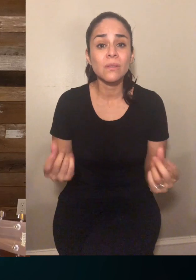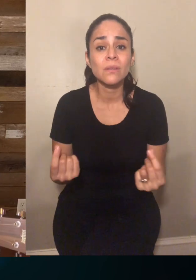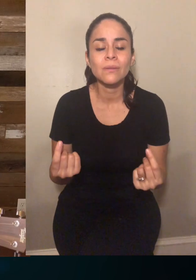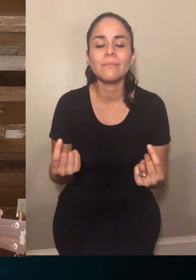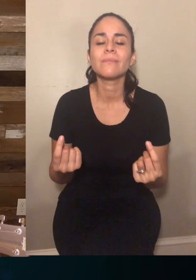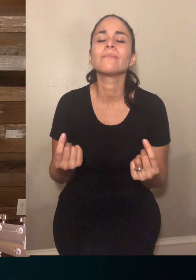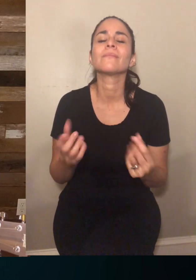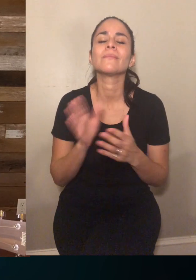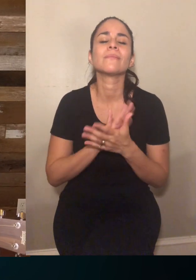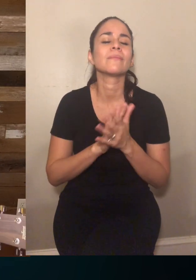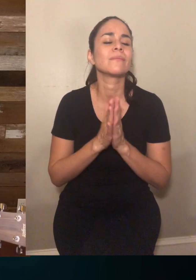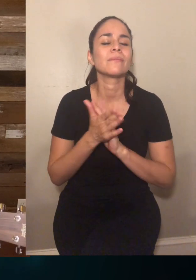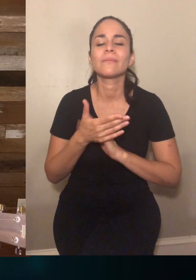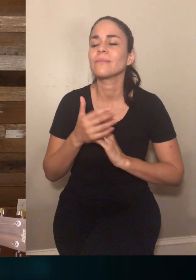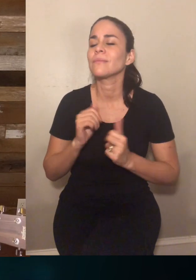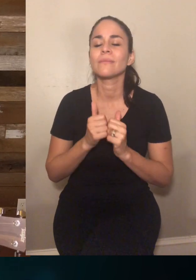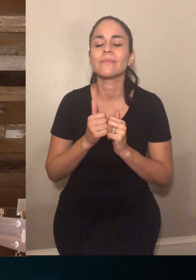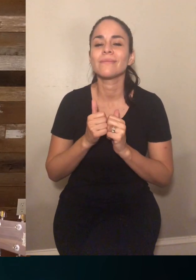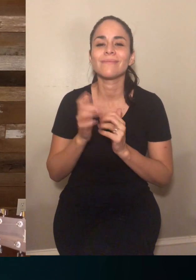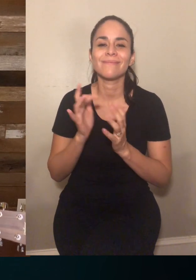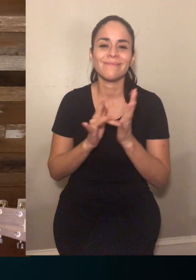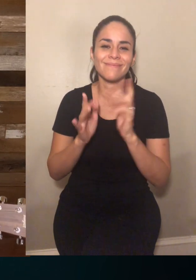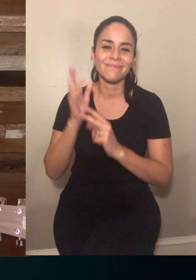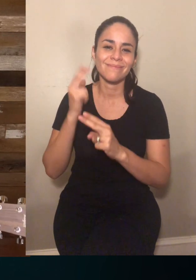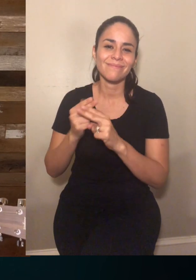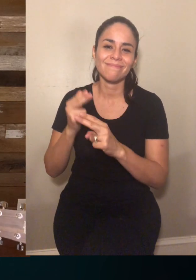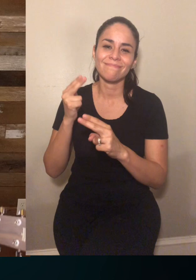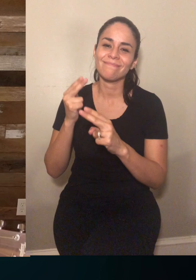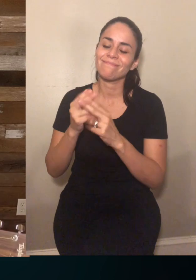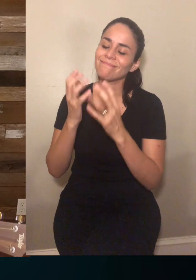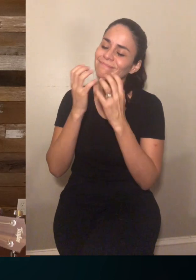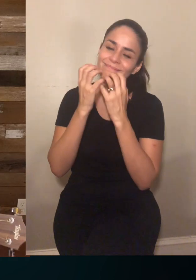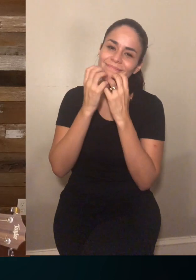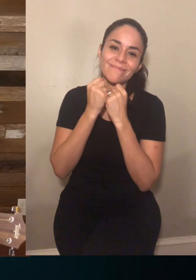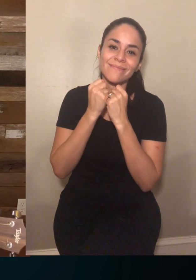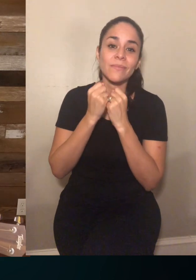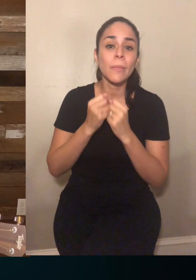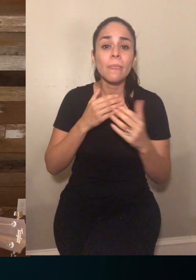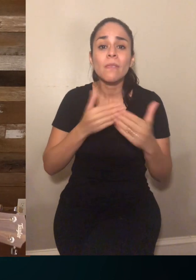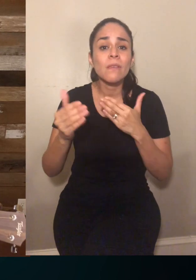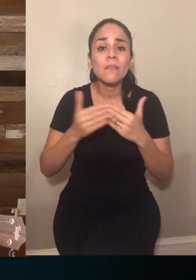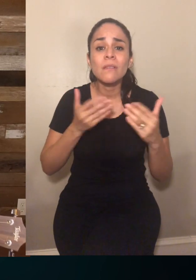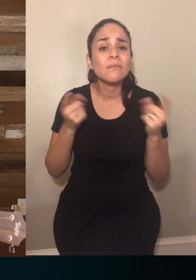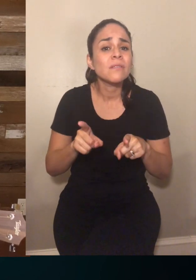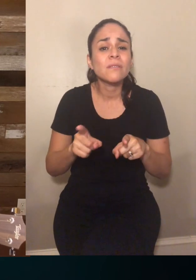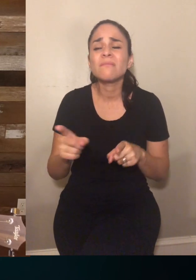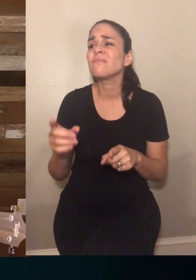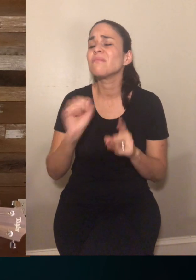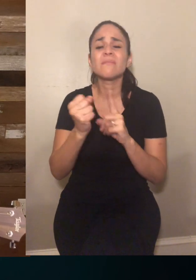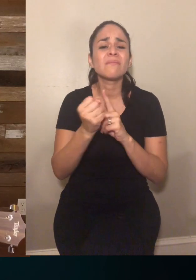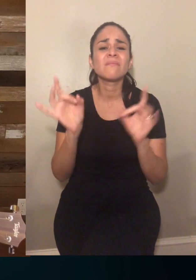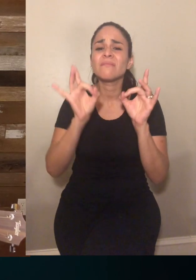face, I find my peace in Jesus' name. In the eye of the storm,